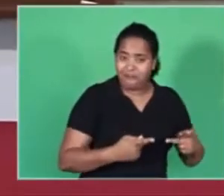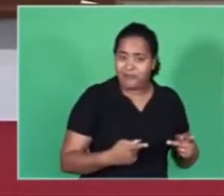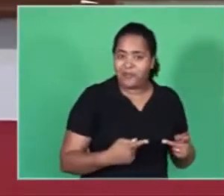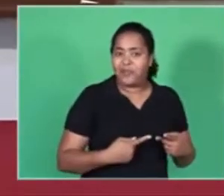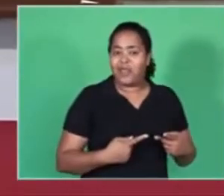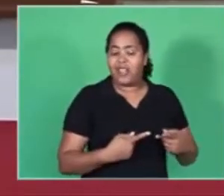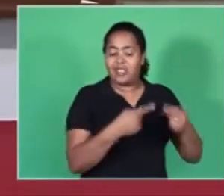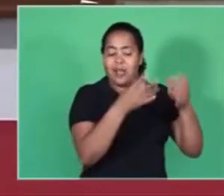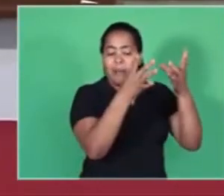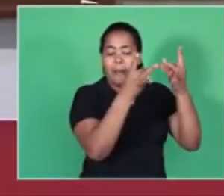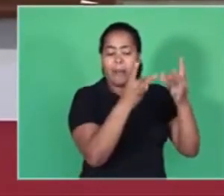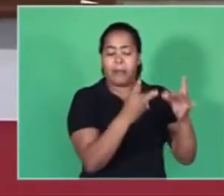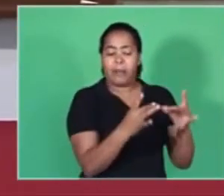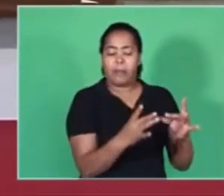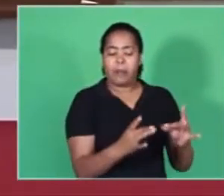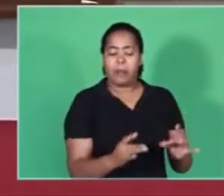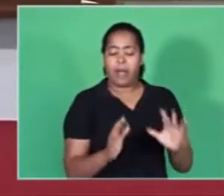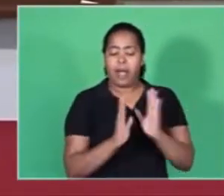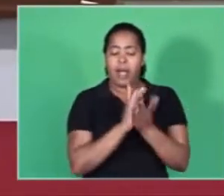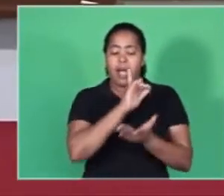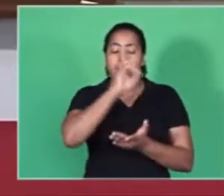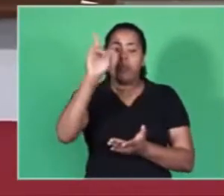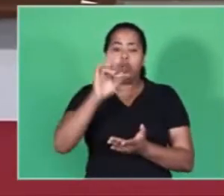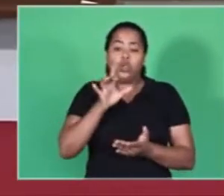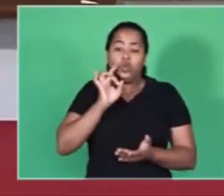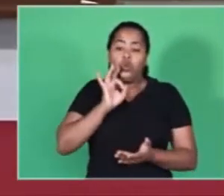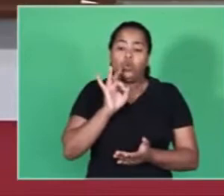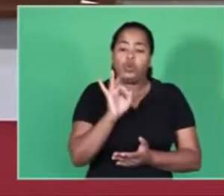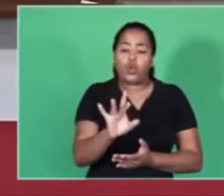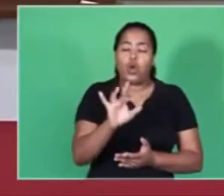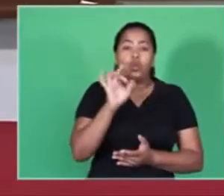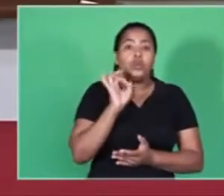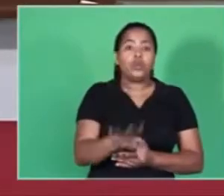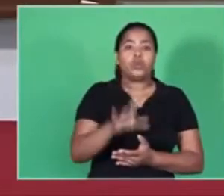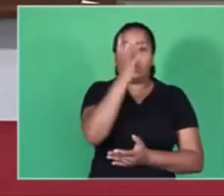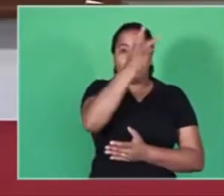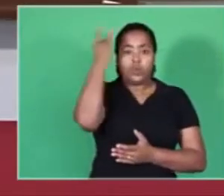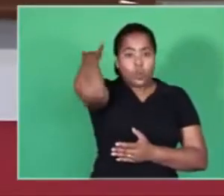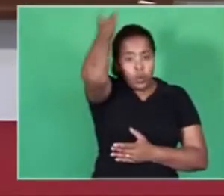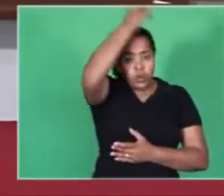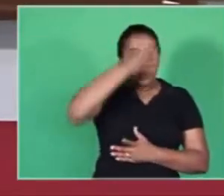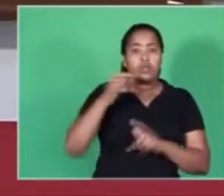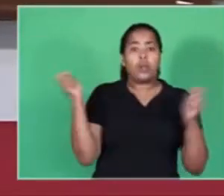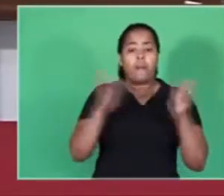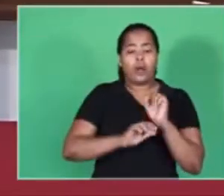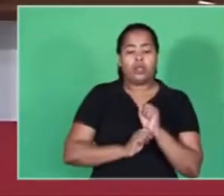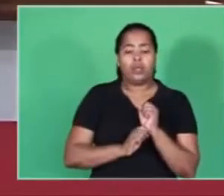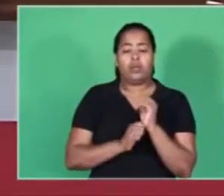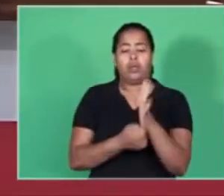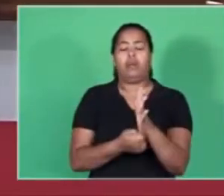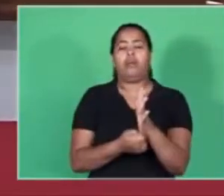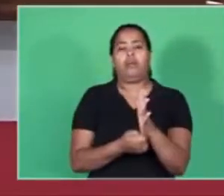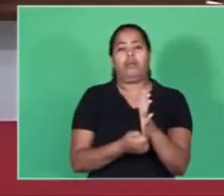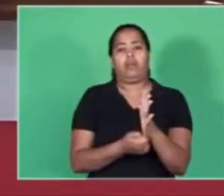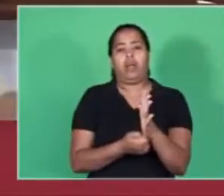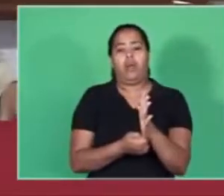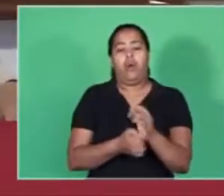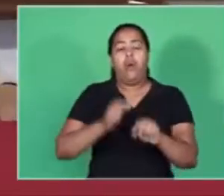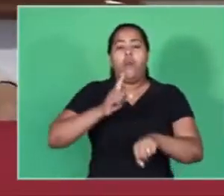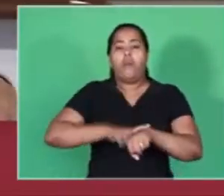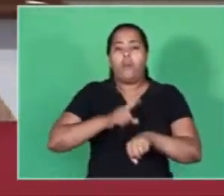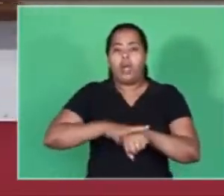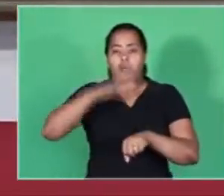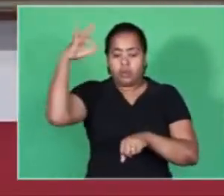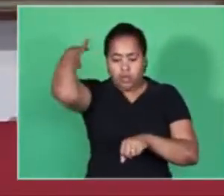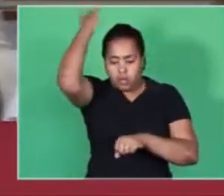to decipher the Bible, something that only the Holy Spirit can do. When the Holy Spirit doesn't do it, then man invents